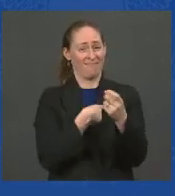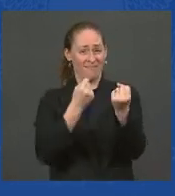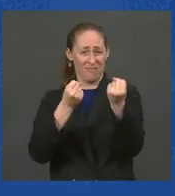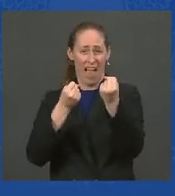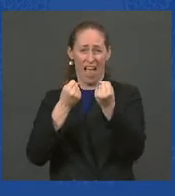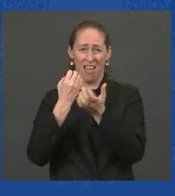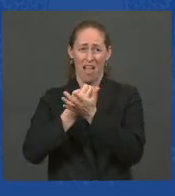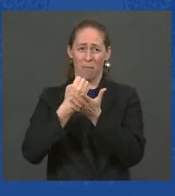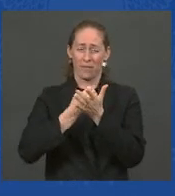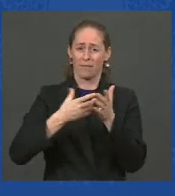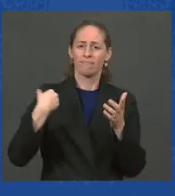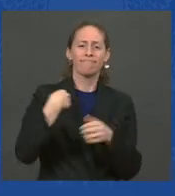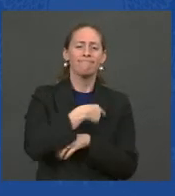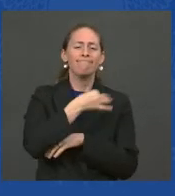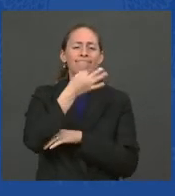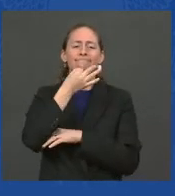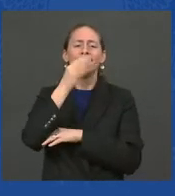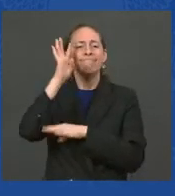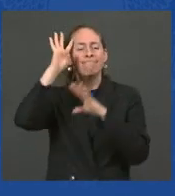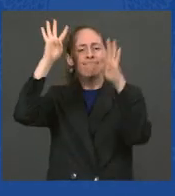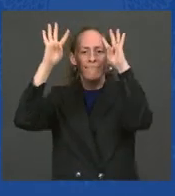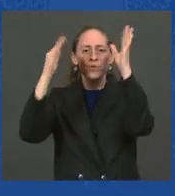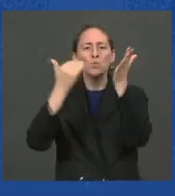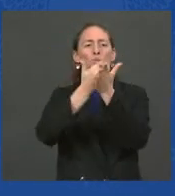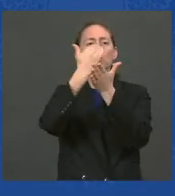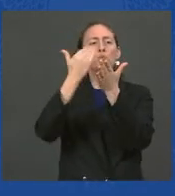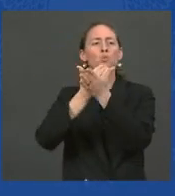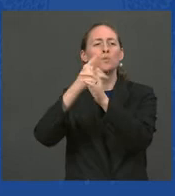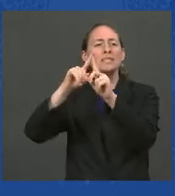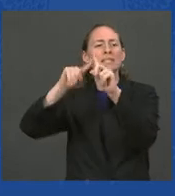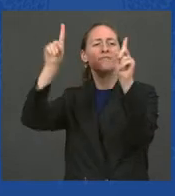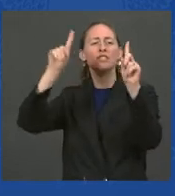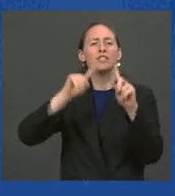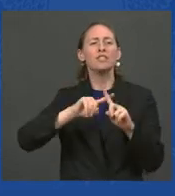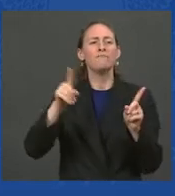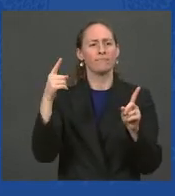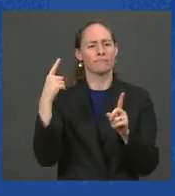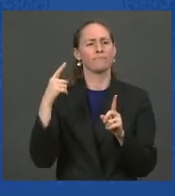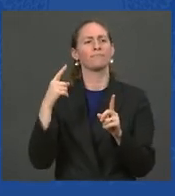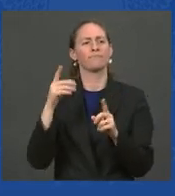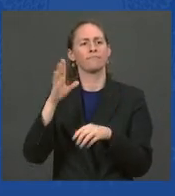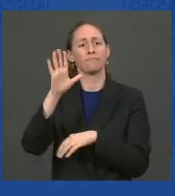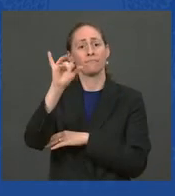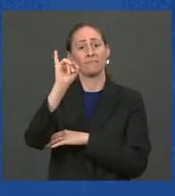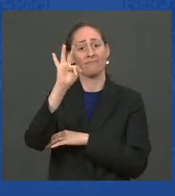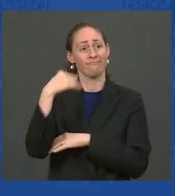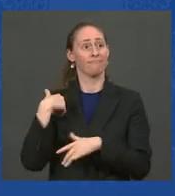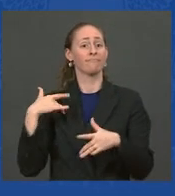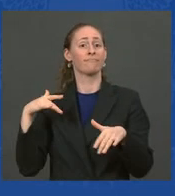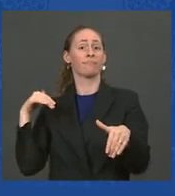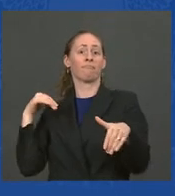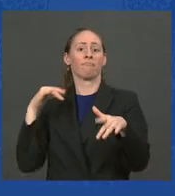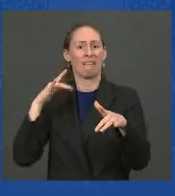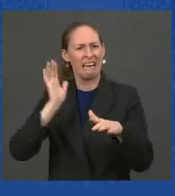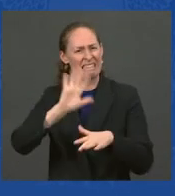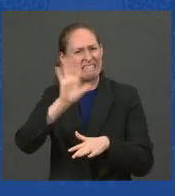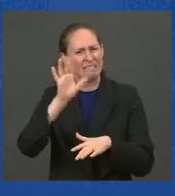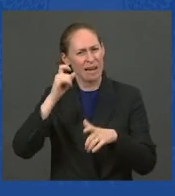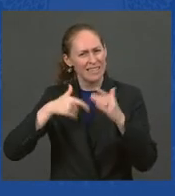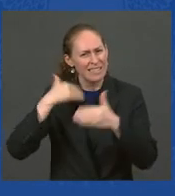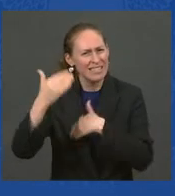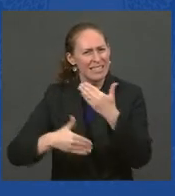world. But we risk losing our edge as a nation if we don't move. Our infrastructure used to be the best in the